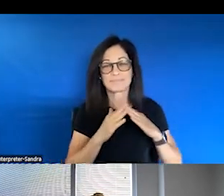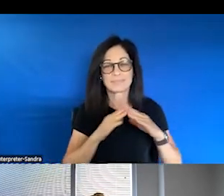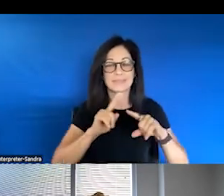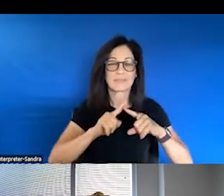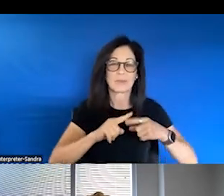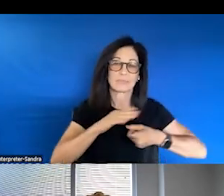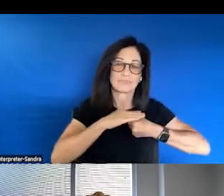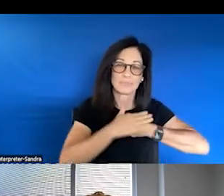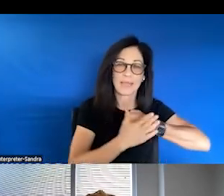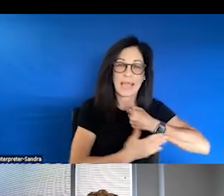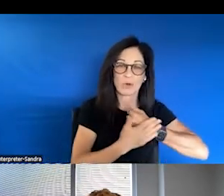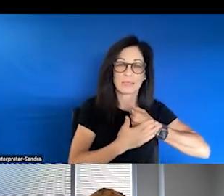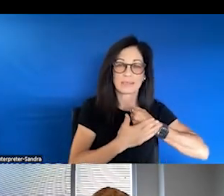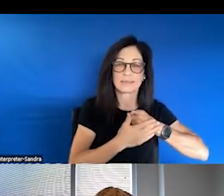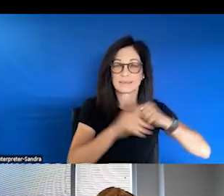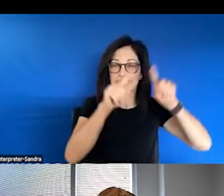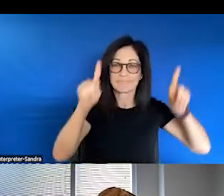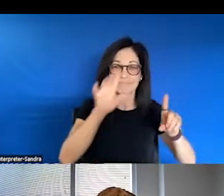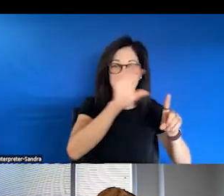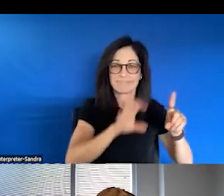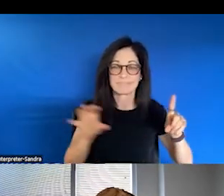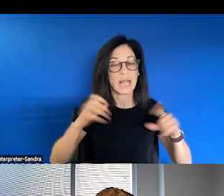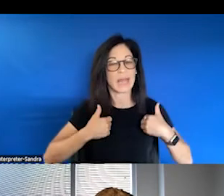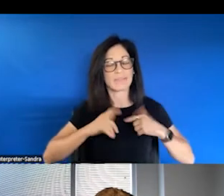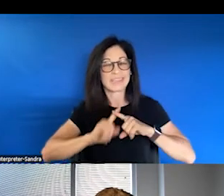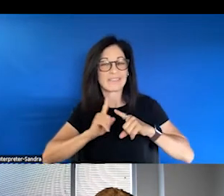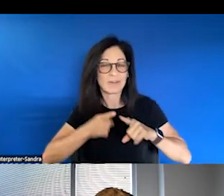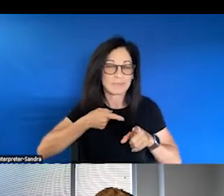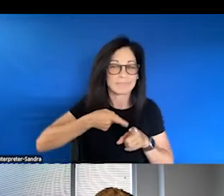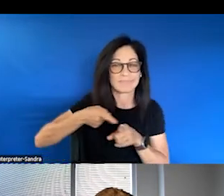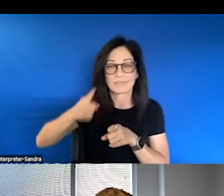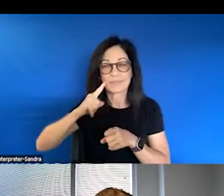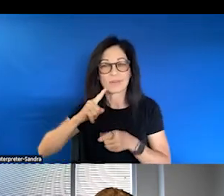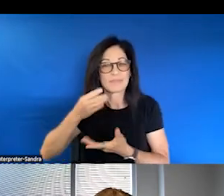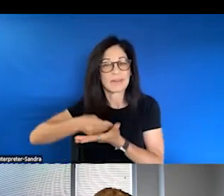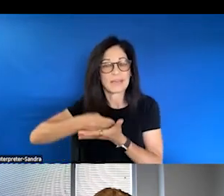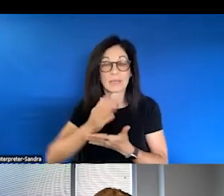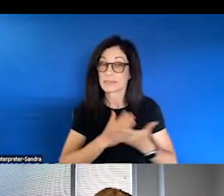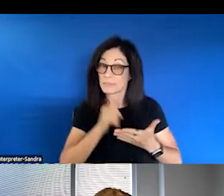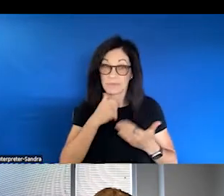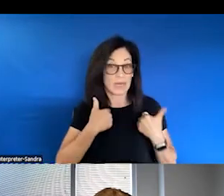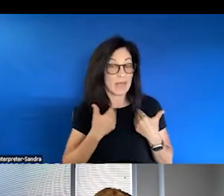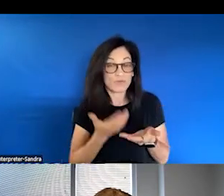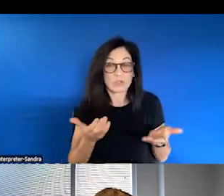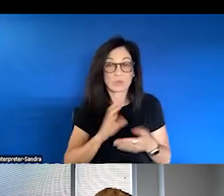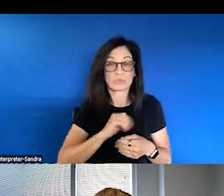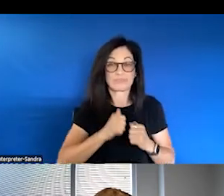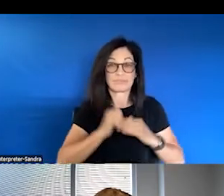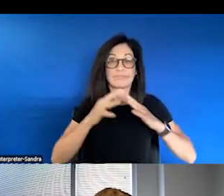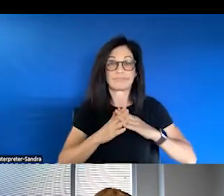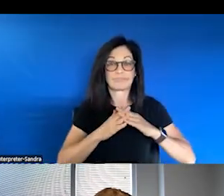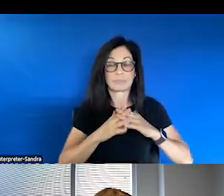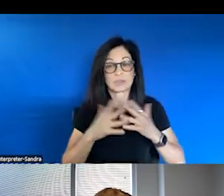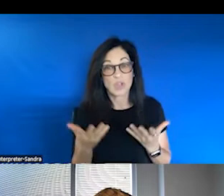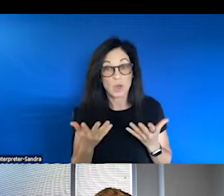counties, frankly, just have different sources of funding, and some of them don't even have the resources to implement it. So it's